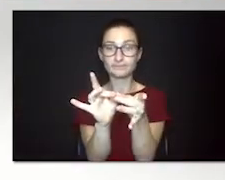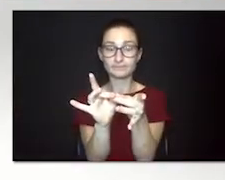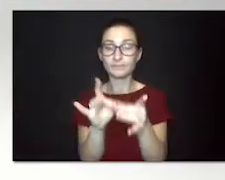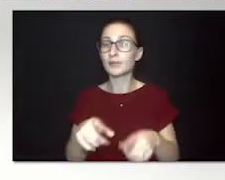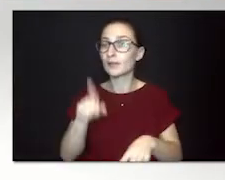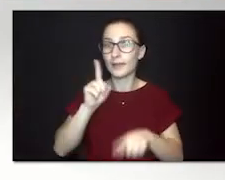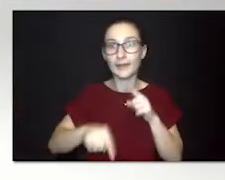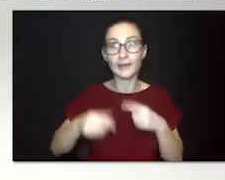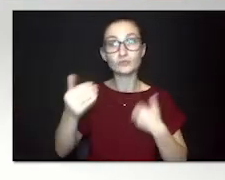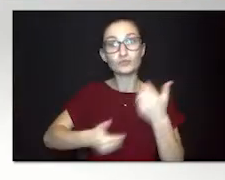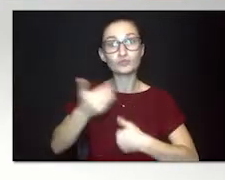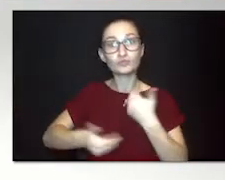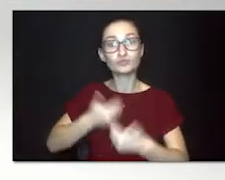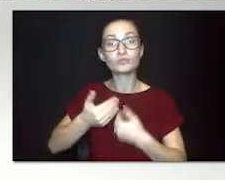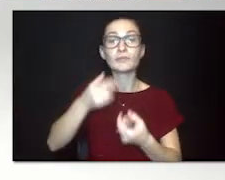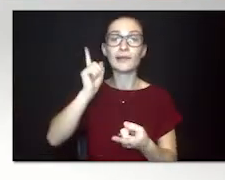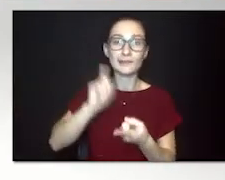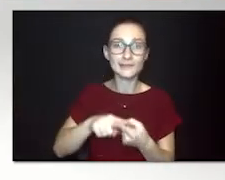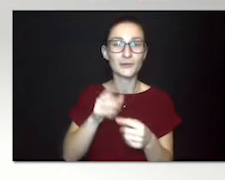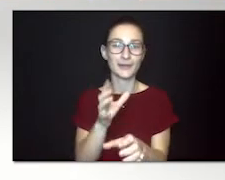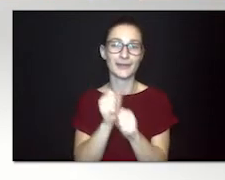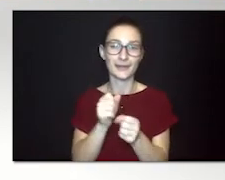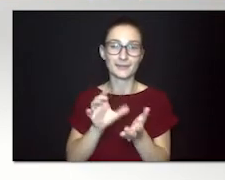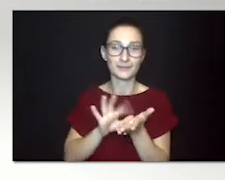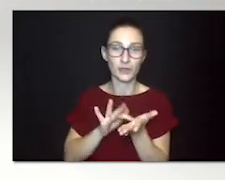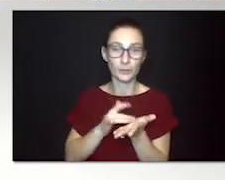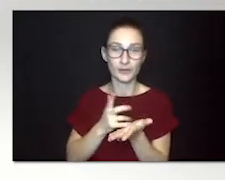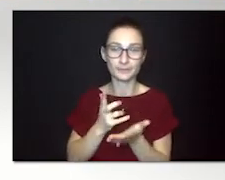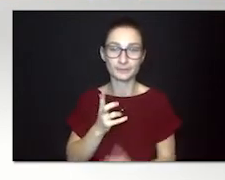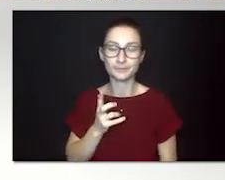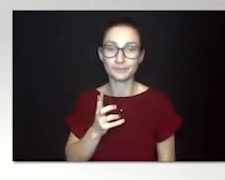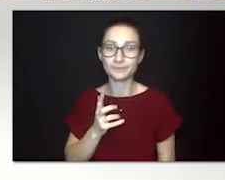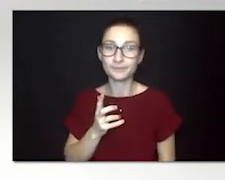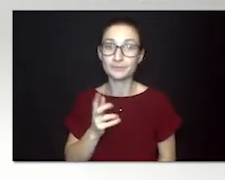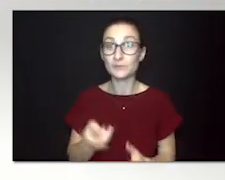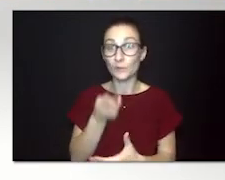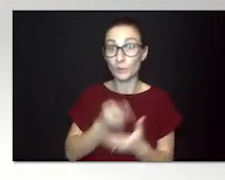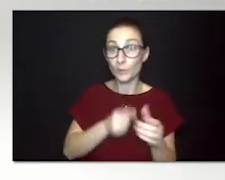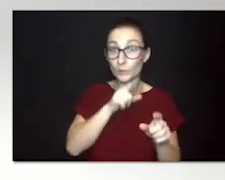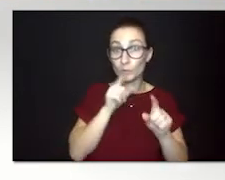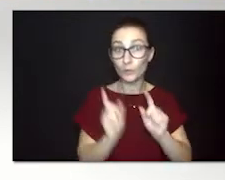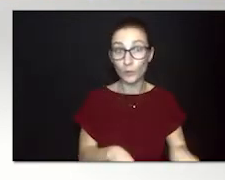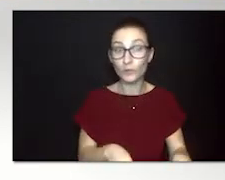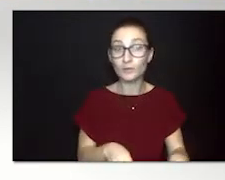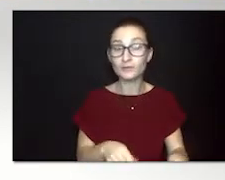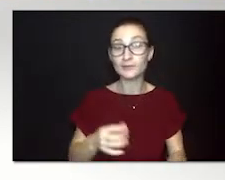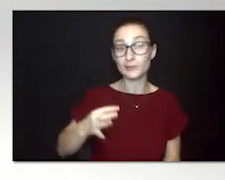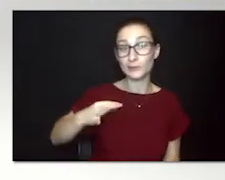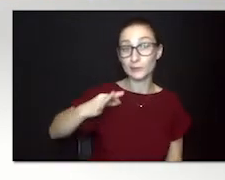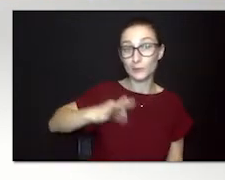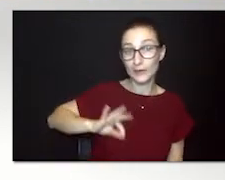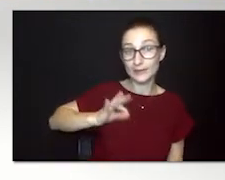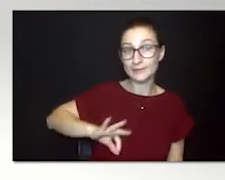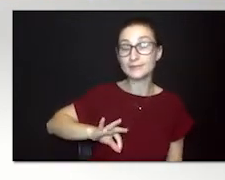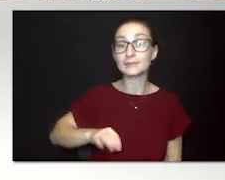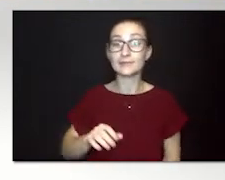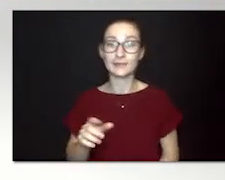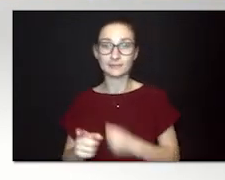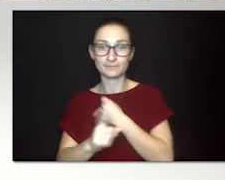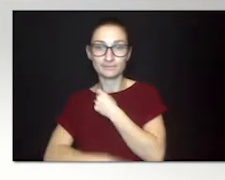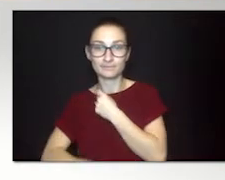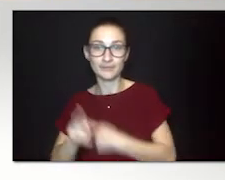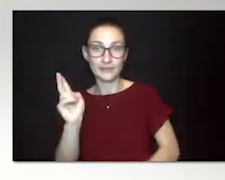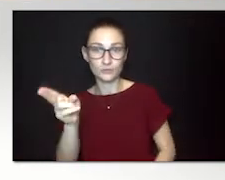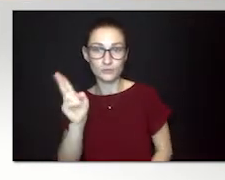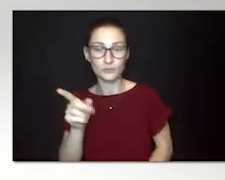move forward with appointing you as a guardian until the clerk has received both of these reports back and had a chance to review them and make sure that there's no